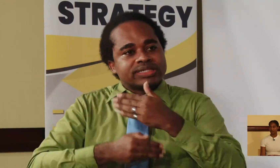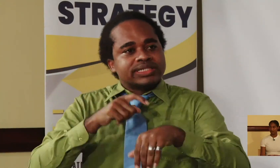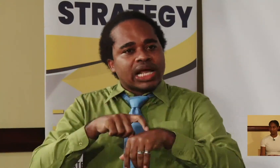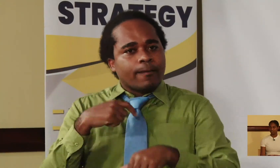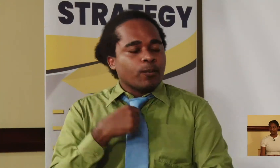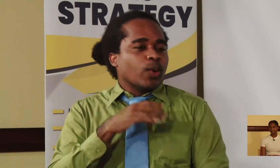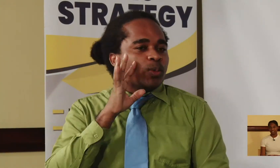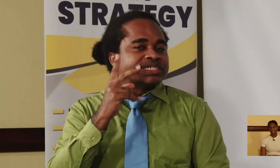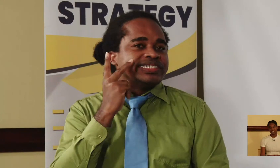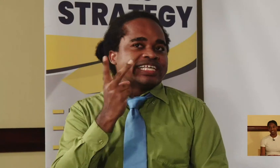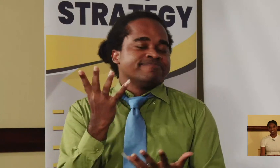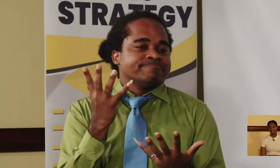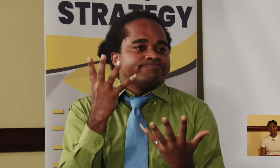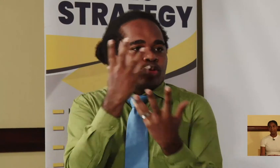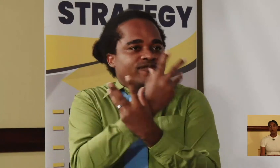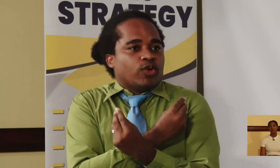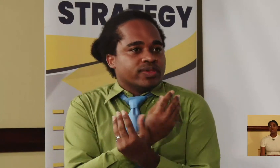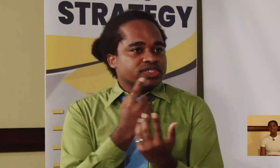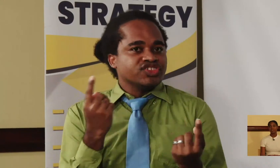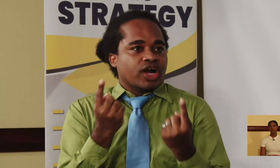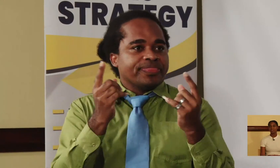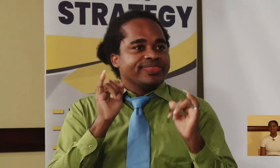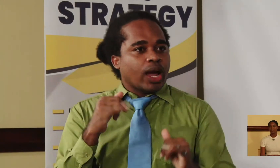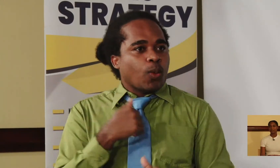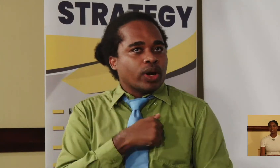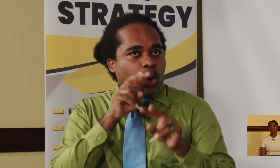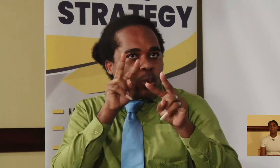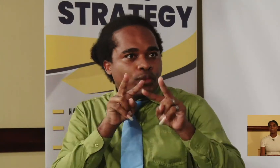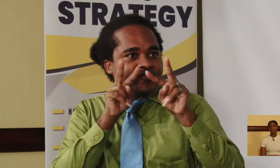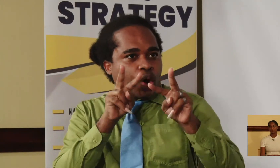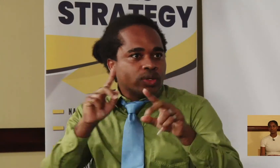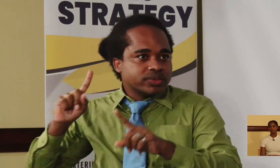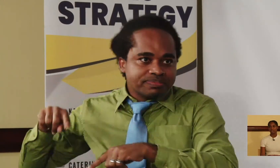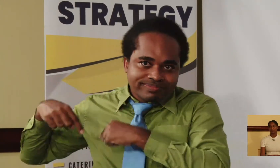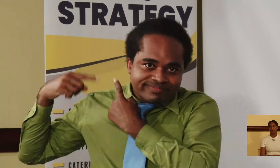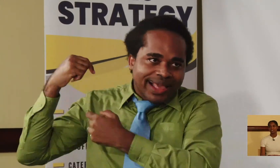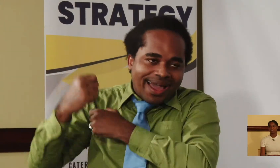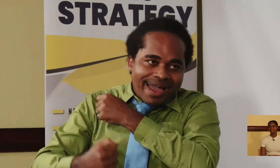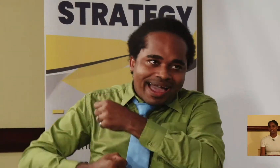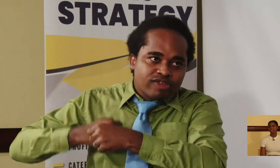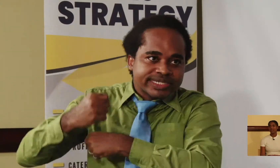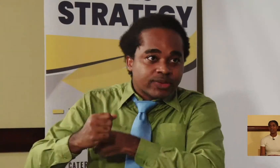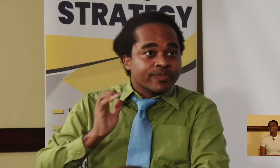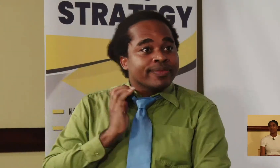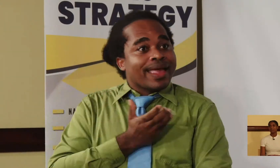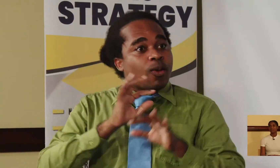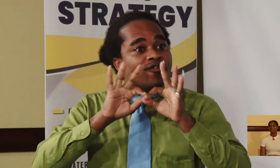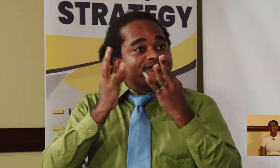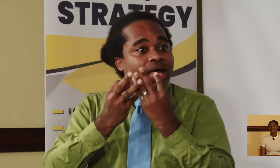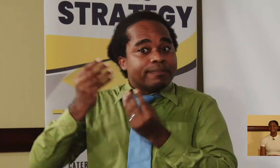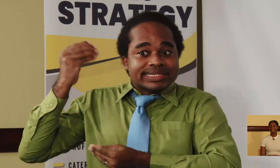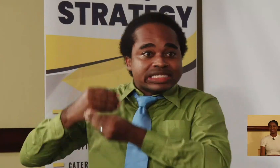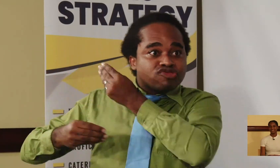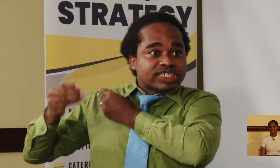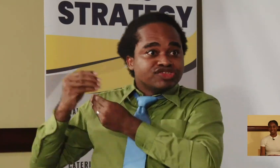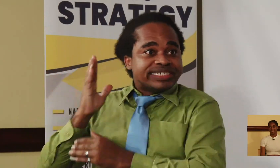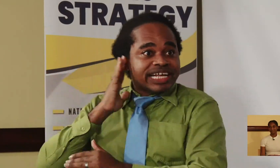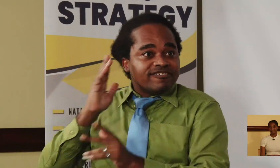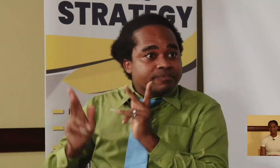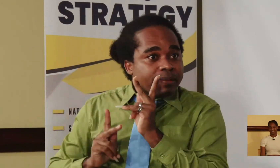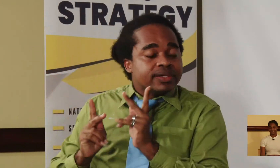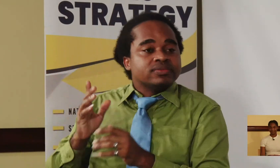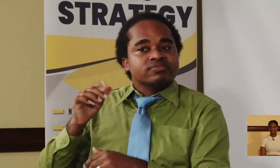a lot more trials and challenges, but over the years we'll see something beautiful that we can see. This thing